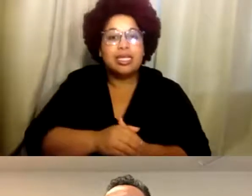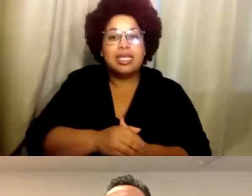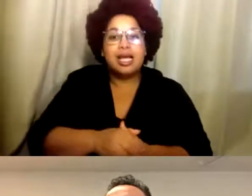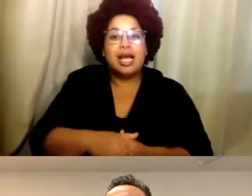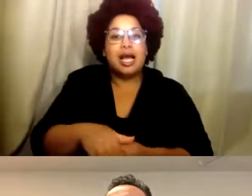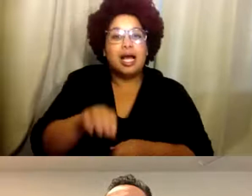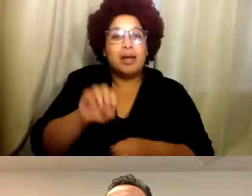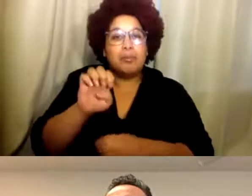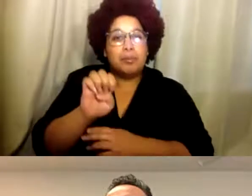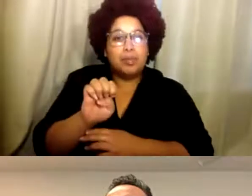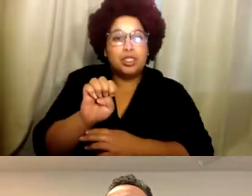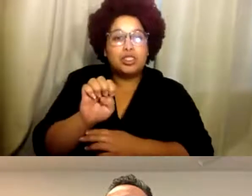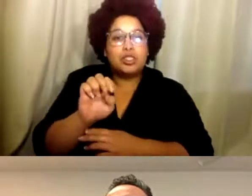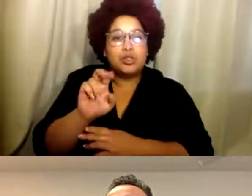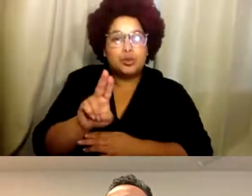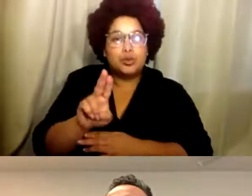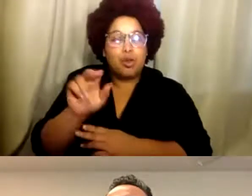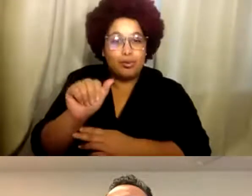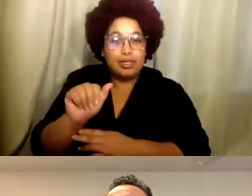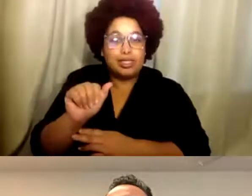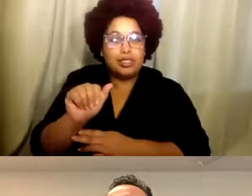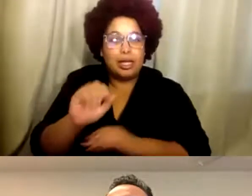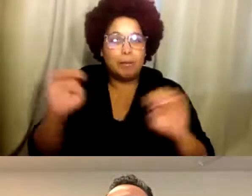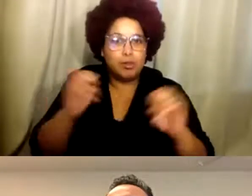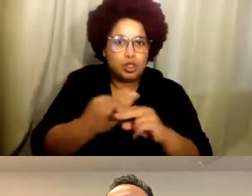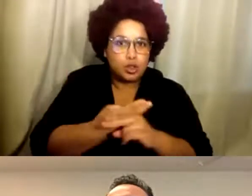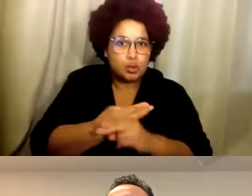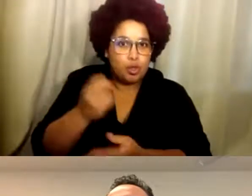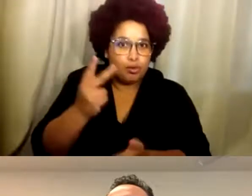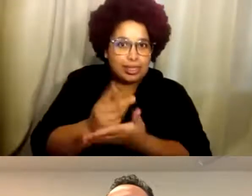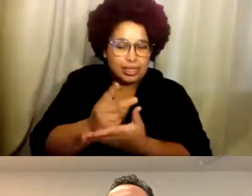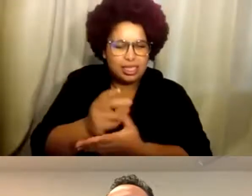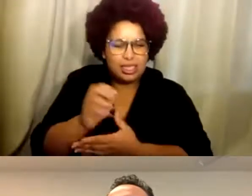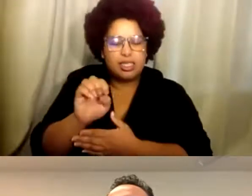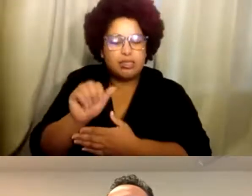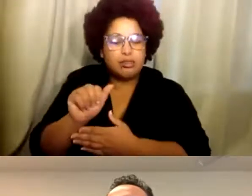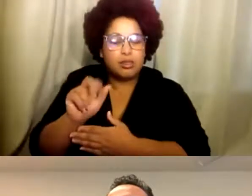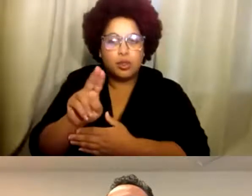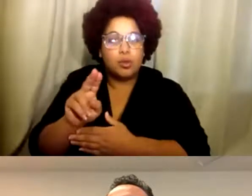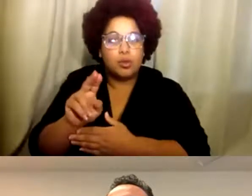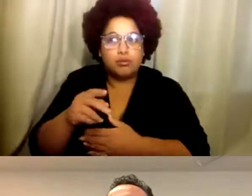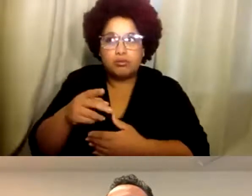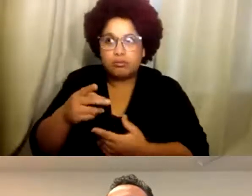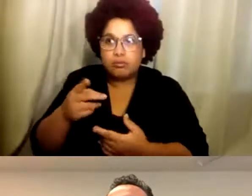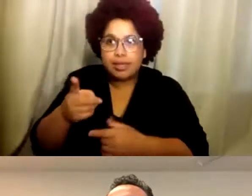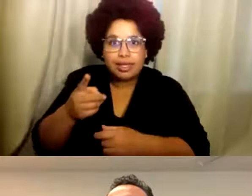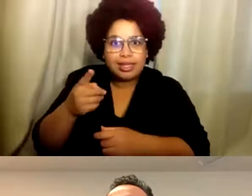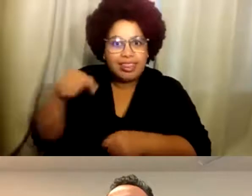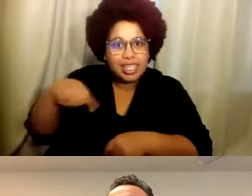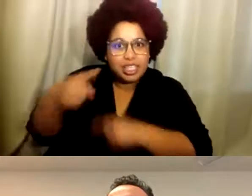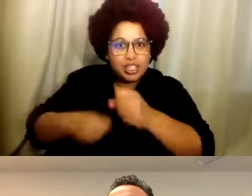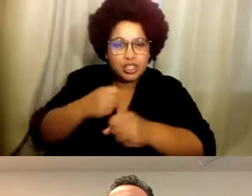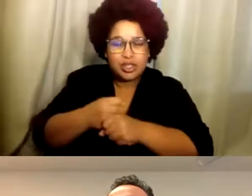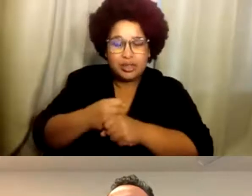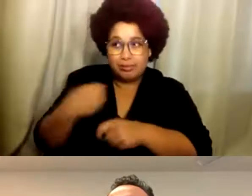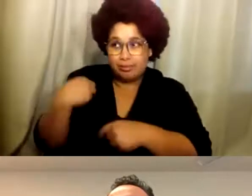believe, is when there is a situation like we've had this past year, we've never seen anything like this, that we